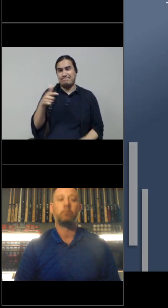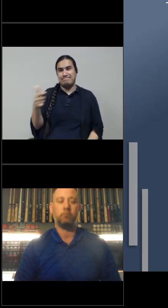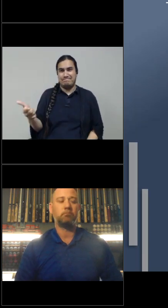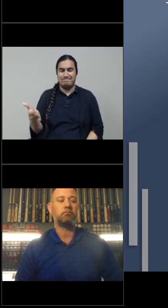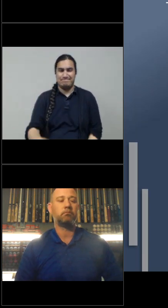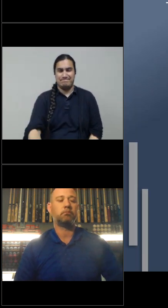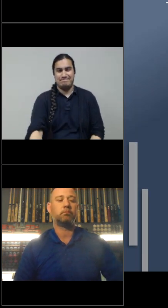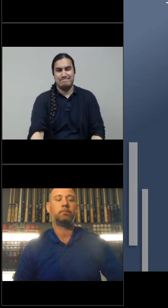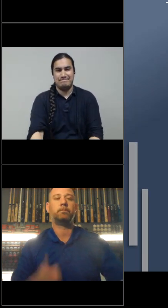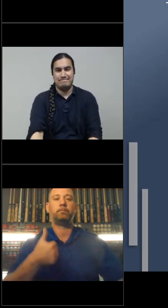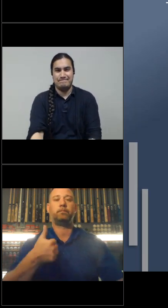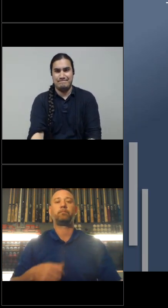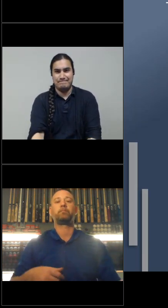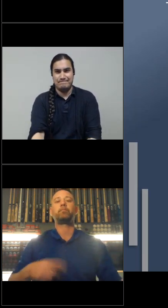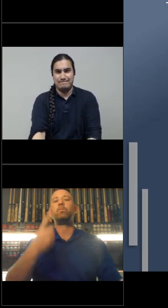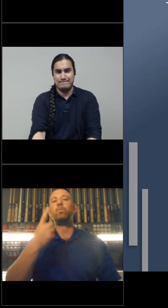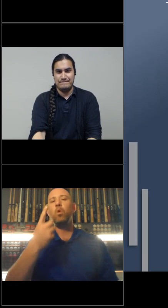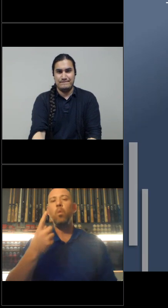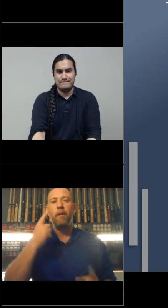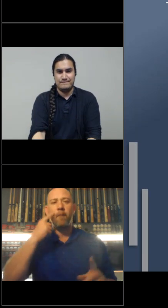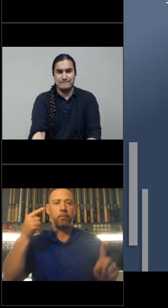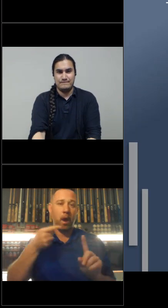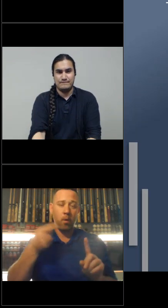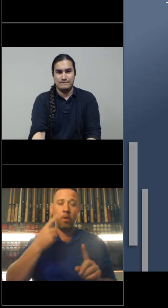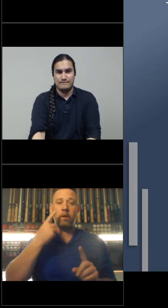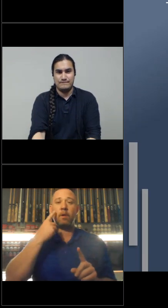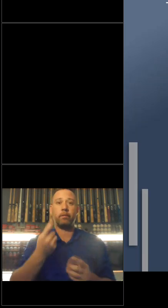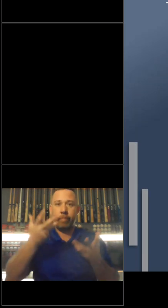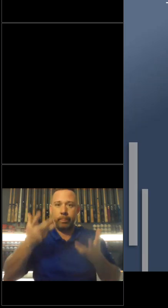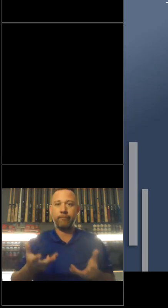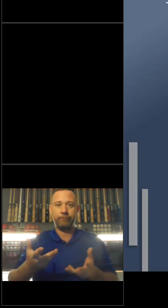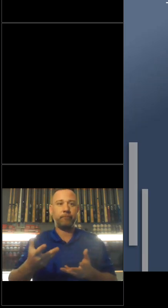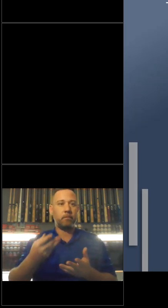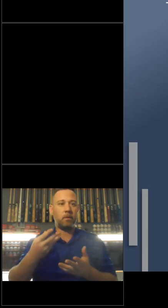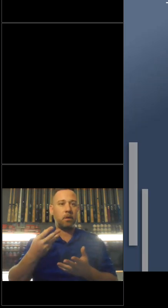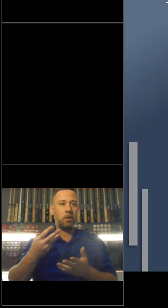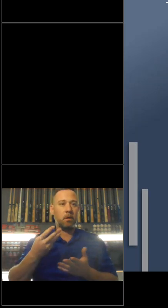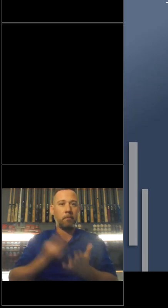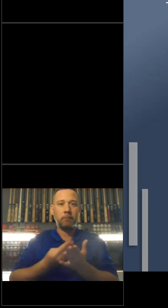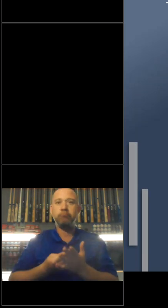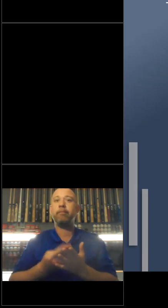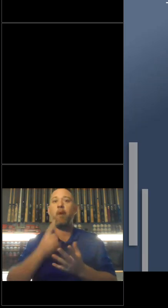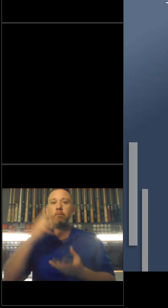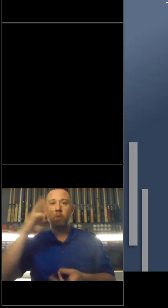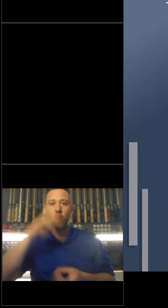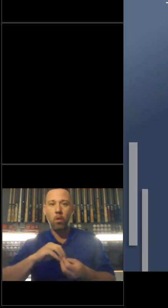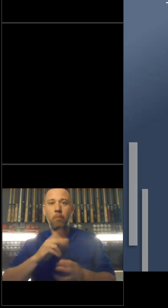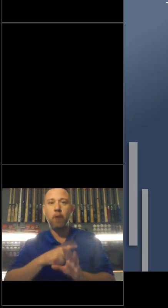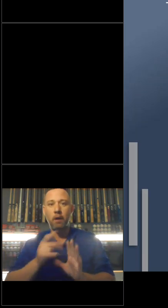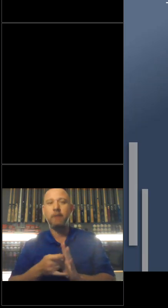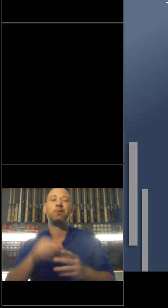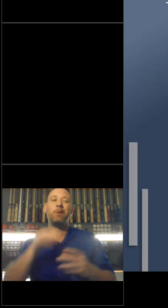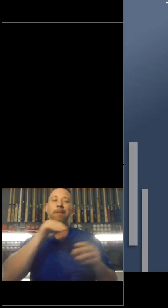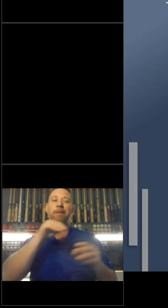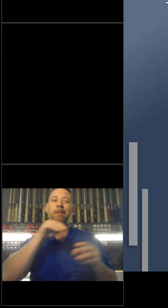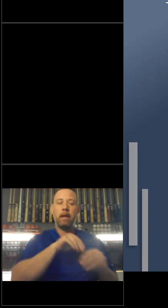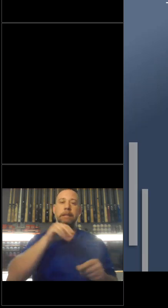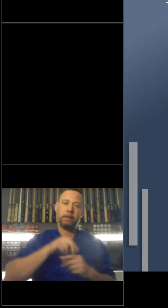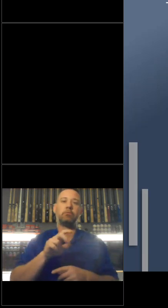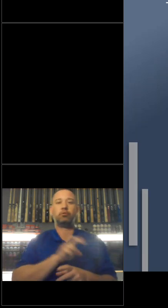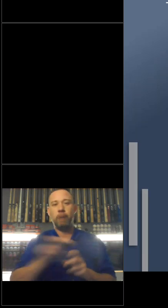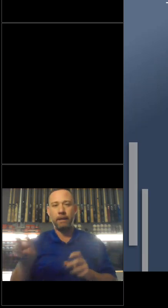And so one of the priorities with excess revenue from the toll projects that we're building is to invest in transit. On